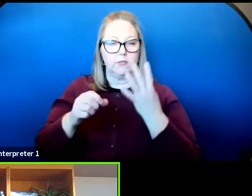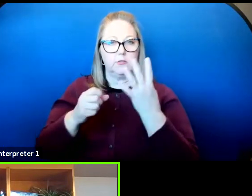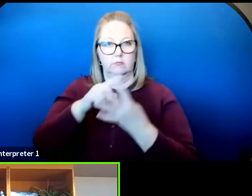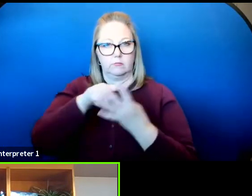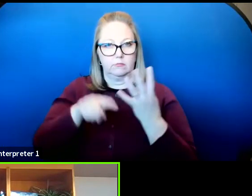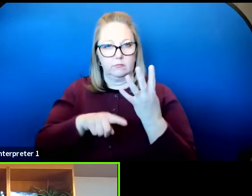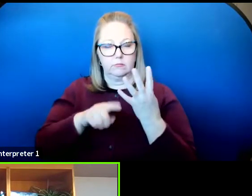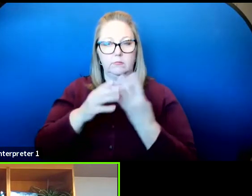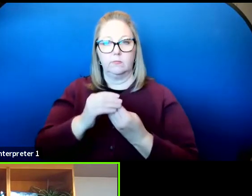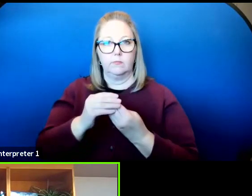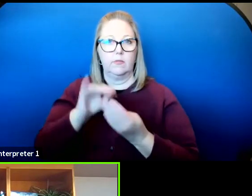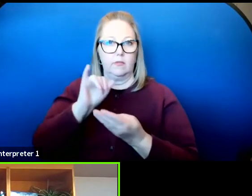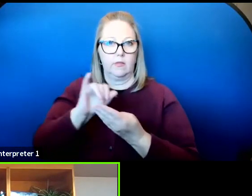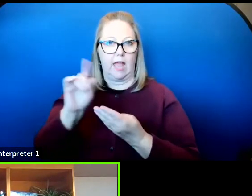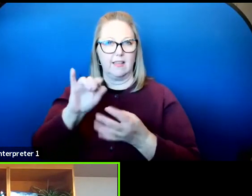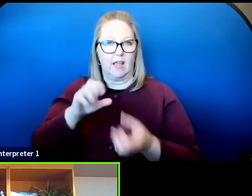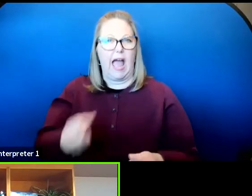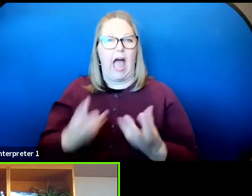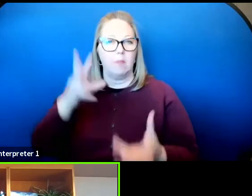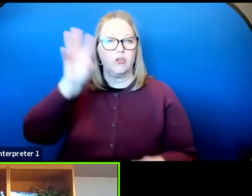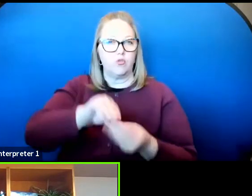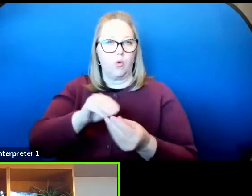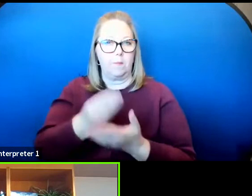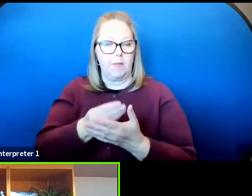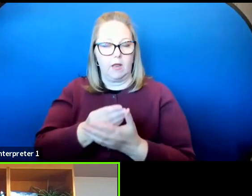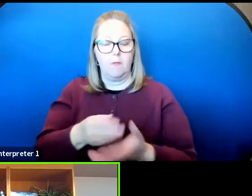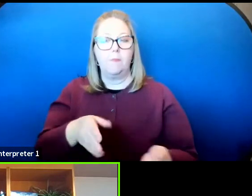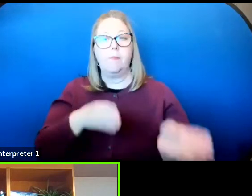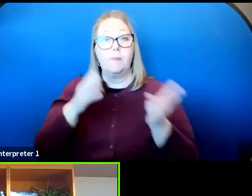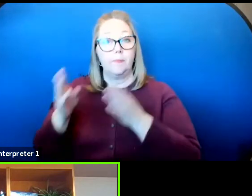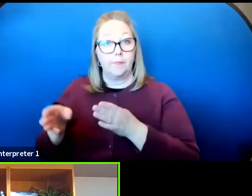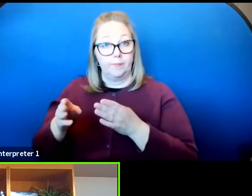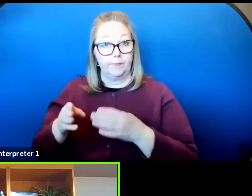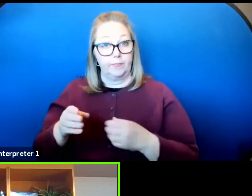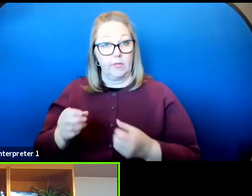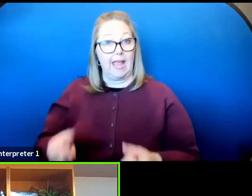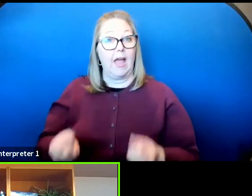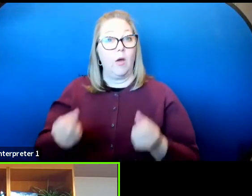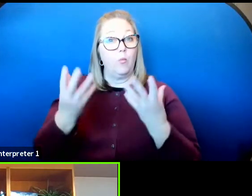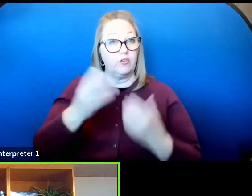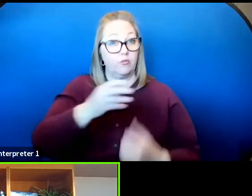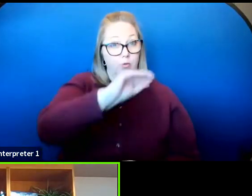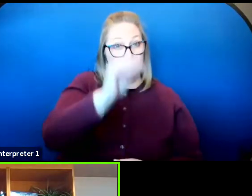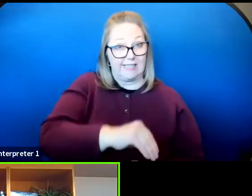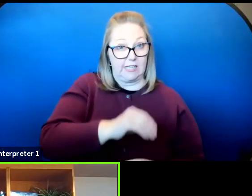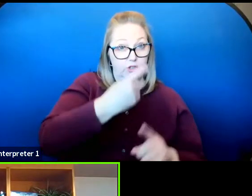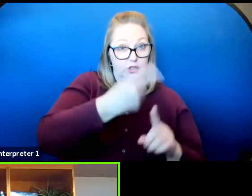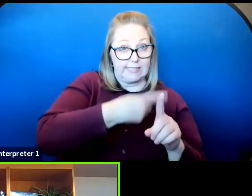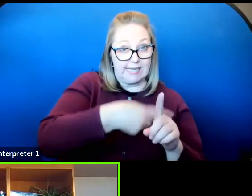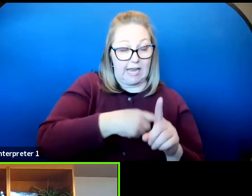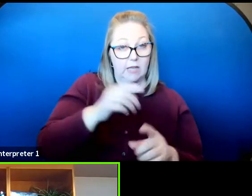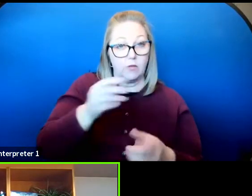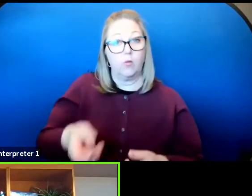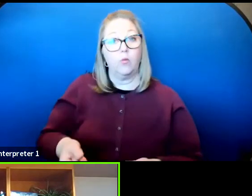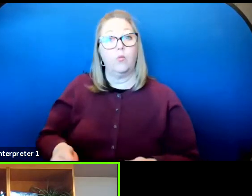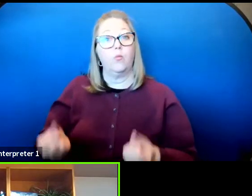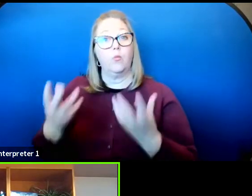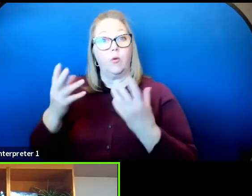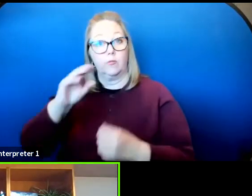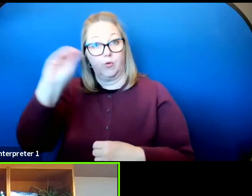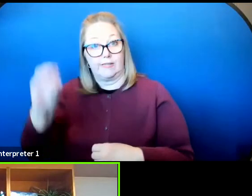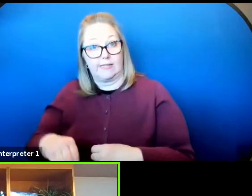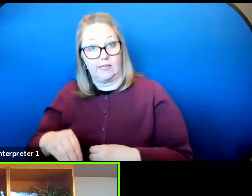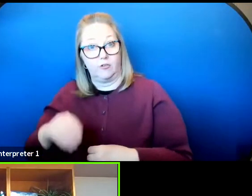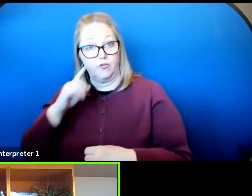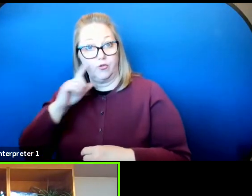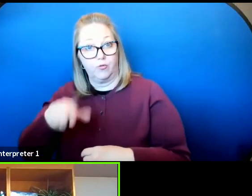your second question on how much goes to tenants and how much goes to landlords. So the way the process works is a statement